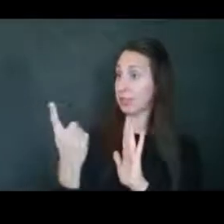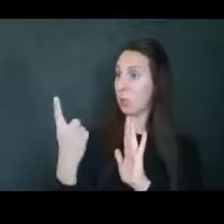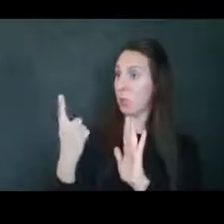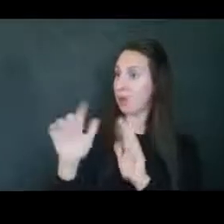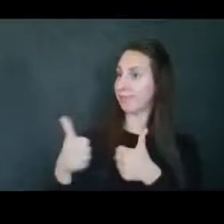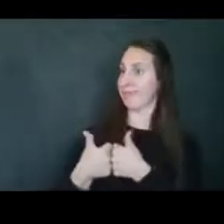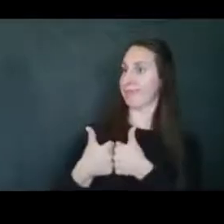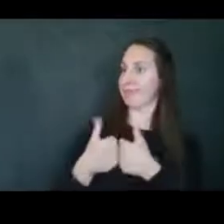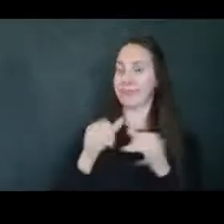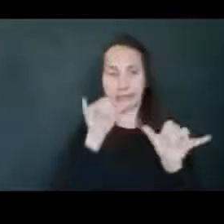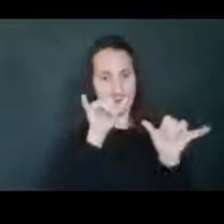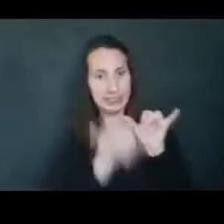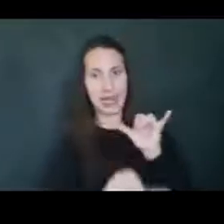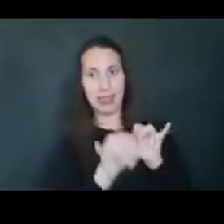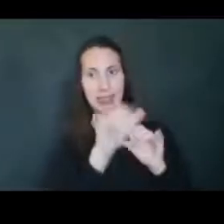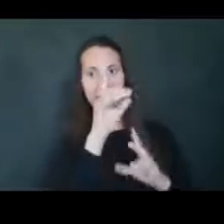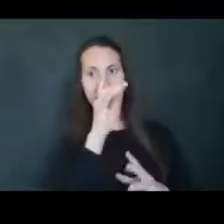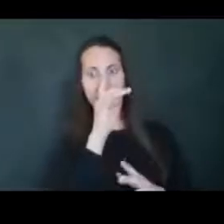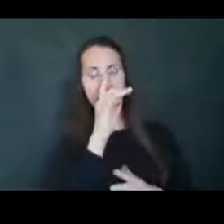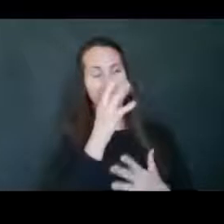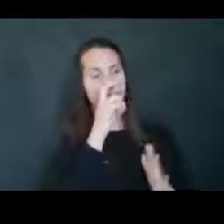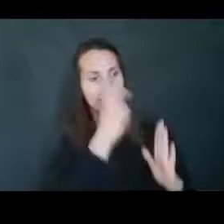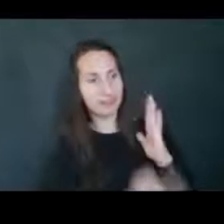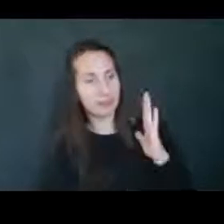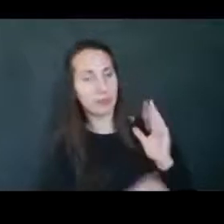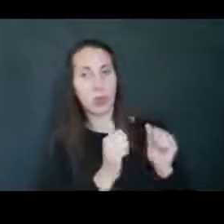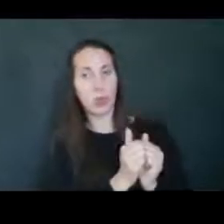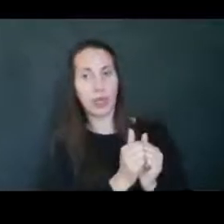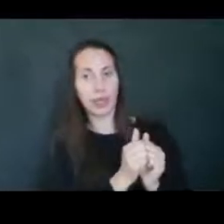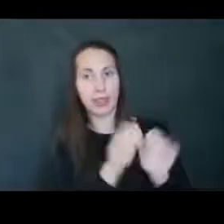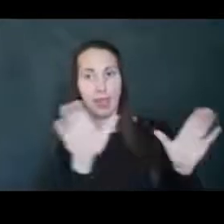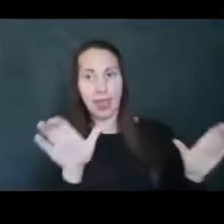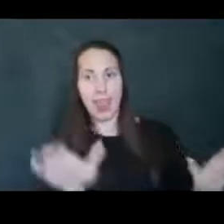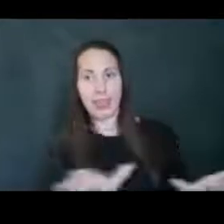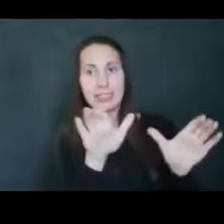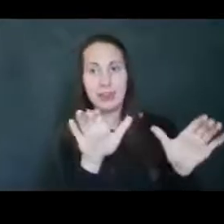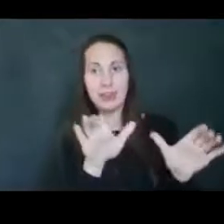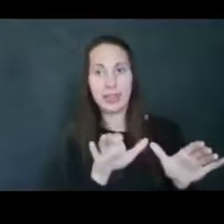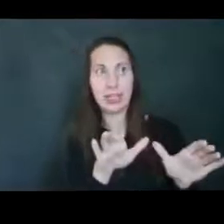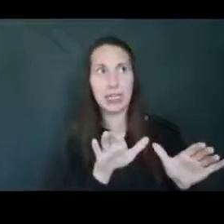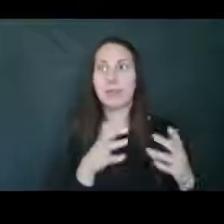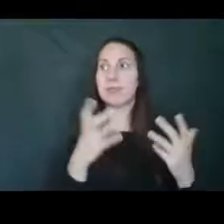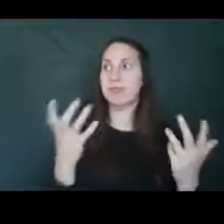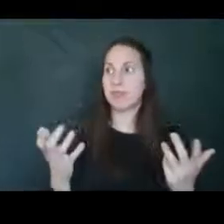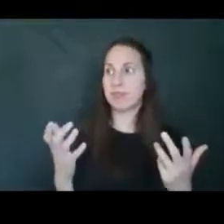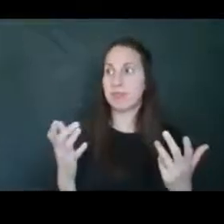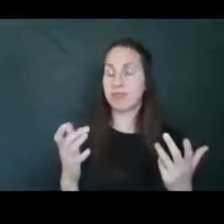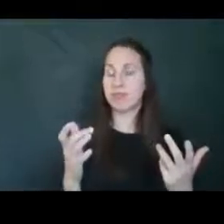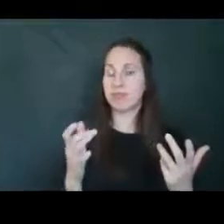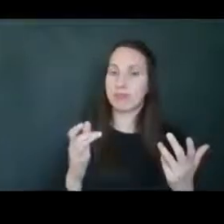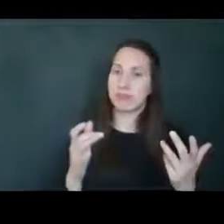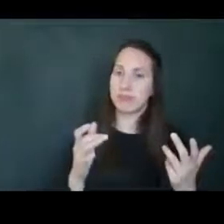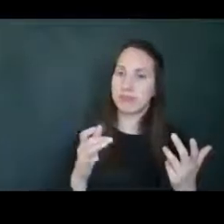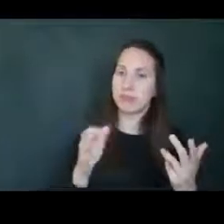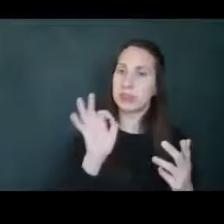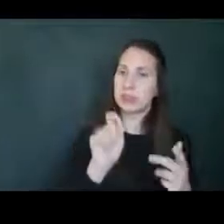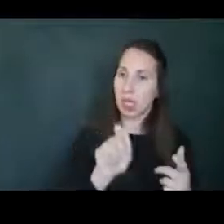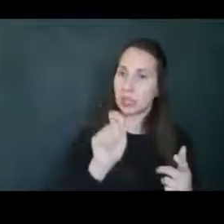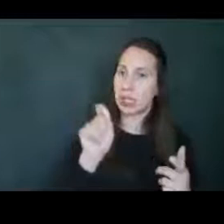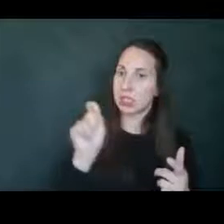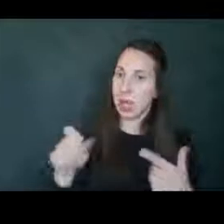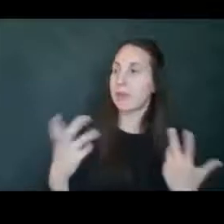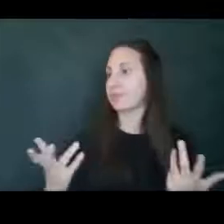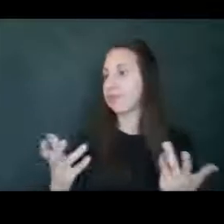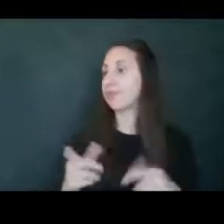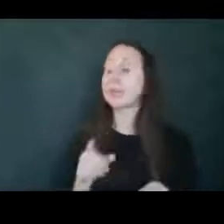It breaks down why anyone, might have a tough time being engaged. They could